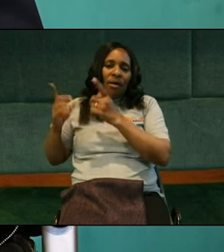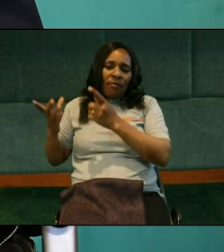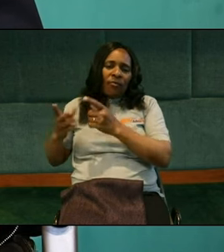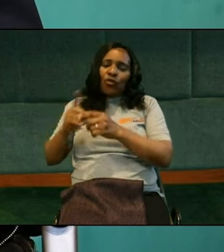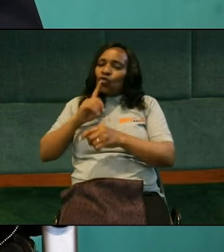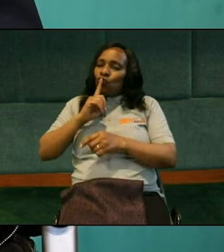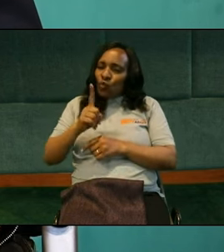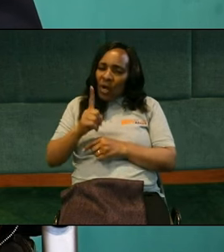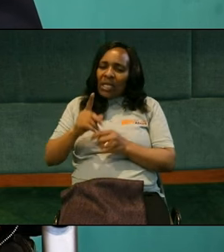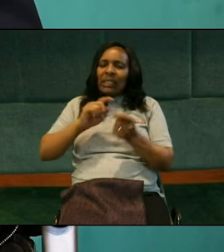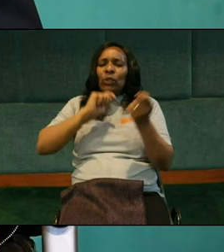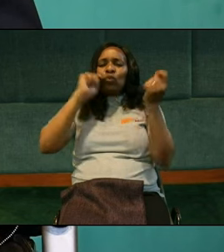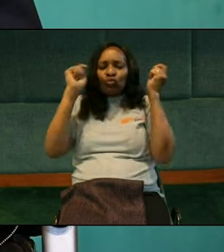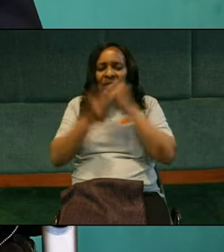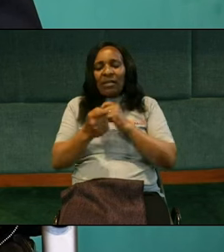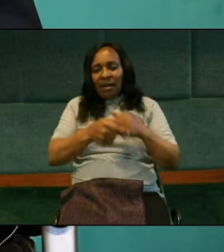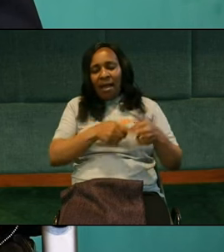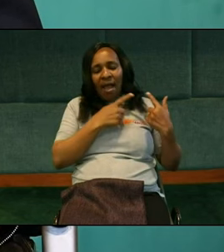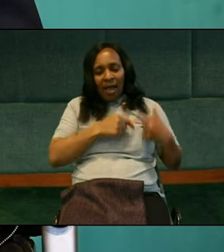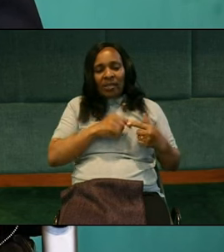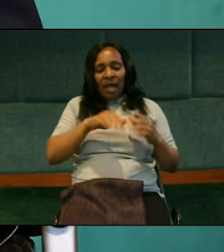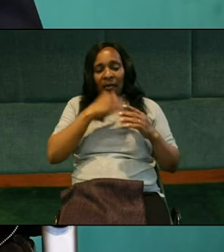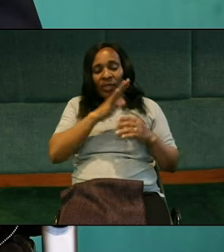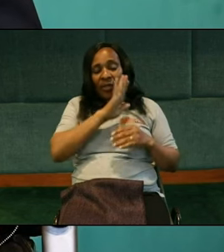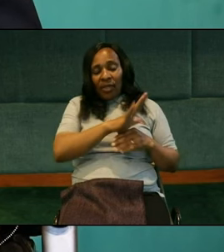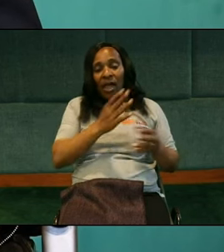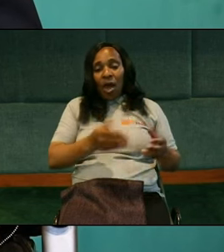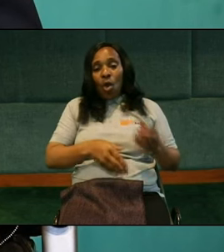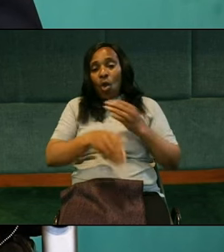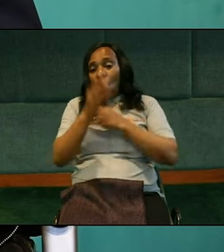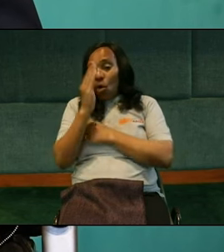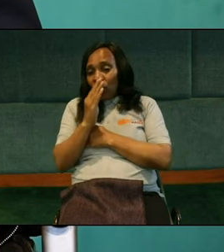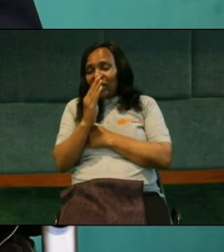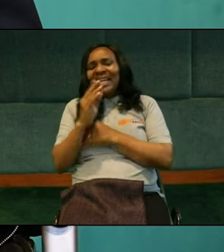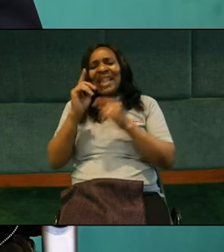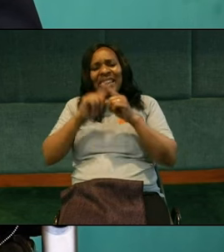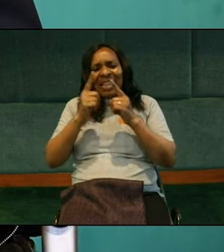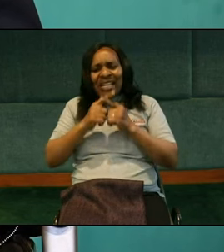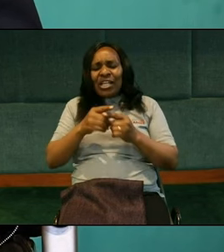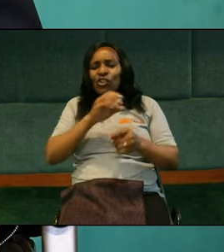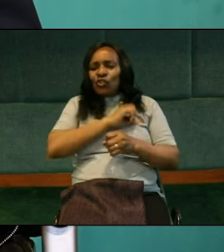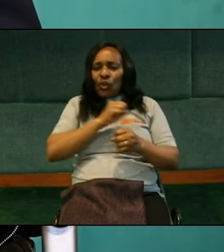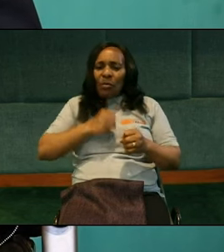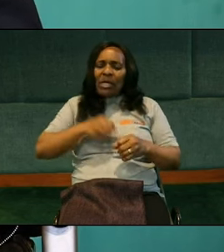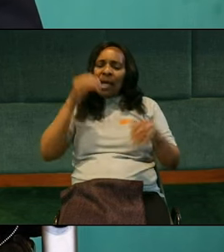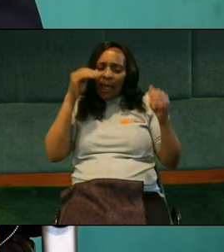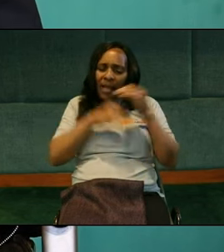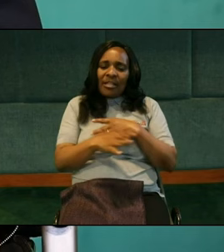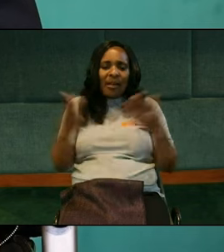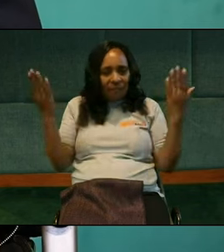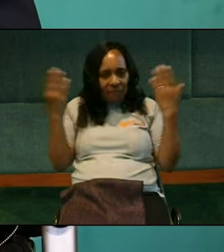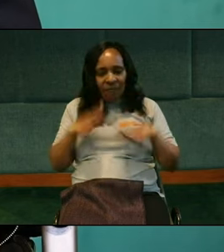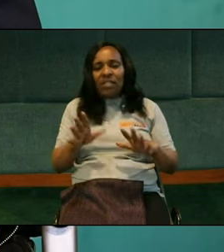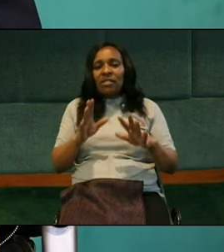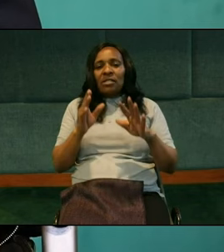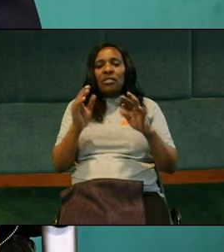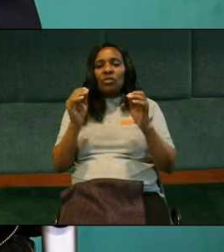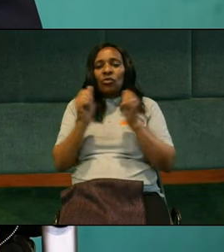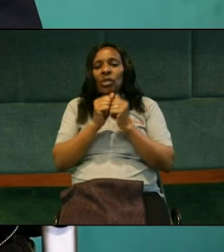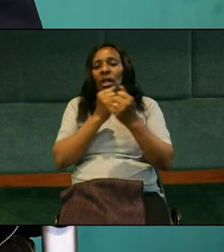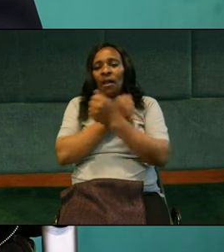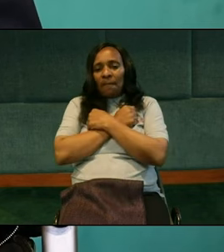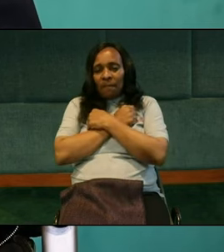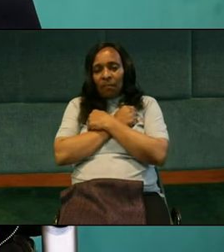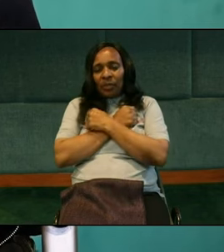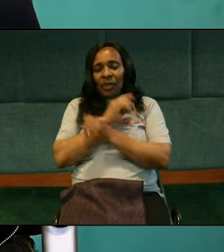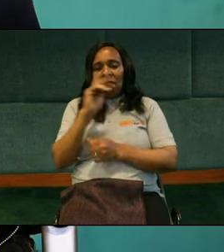surely they will turn away your heart after their gods. Solomon clave unto this in love. That's from the book of